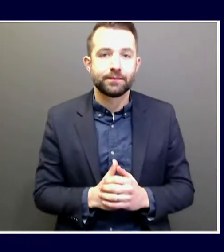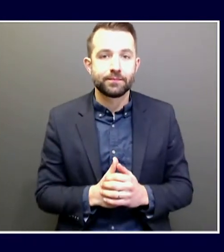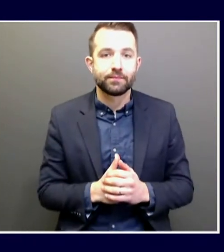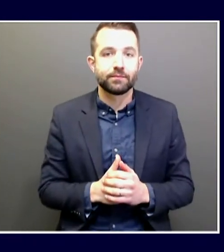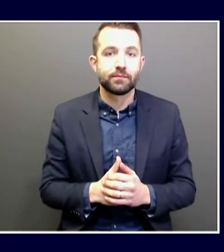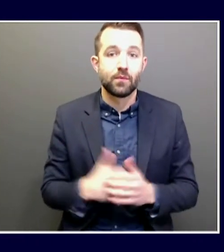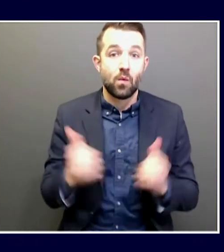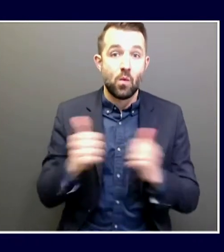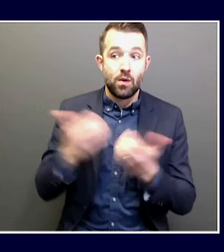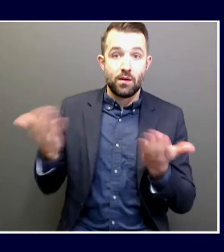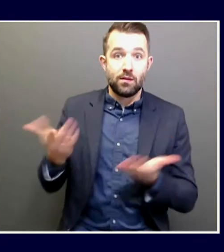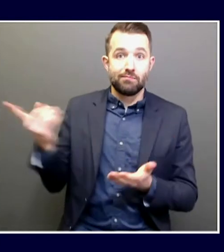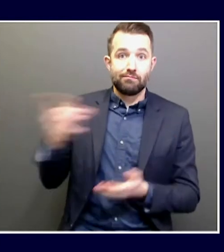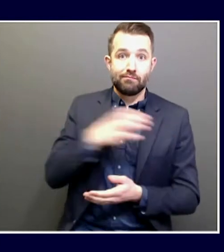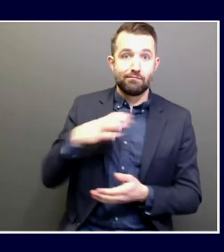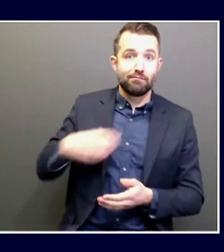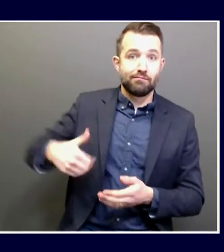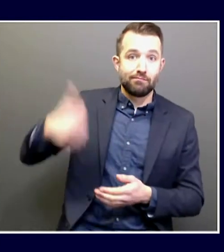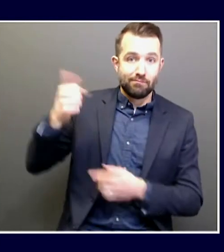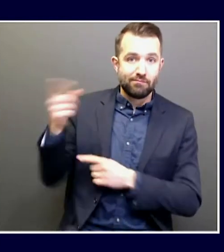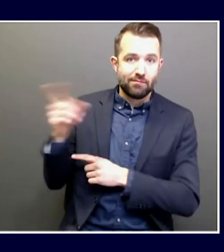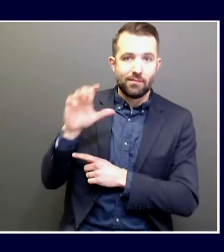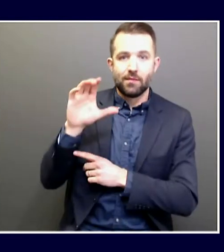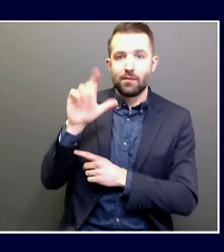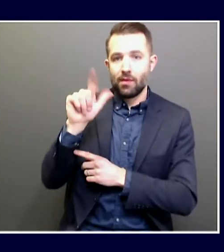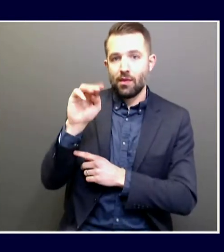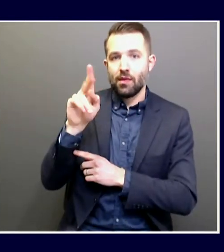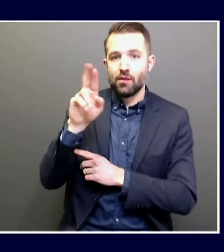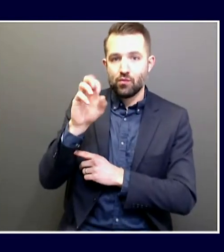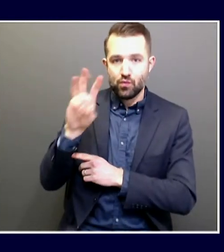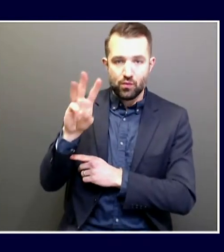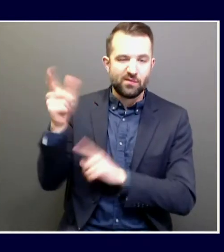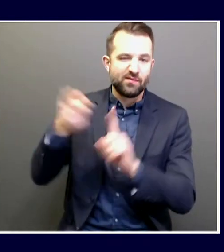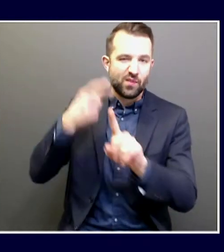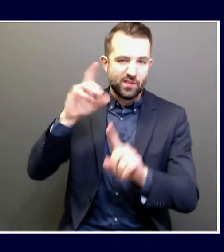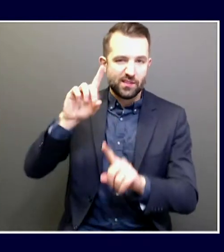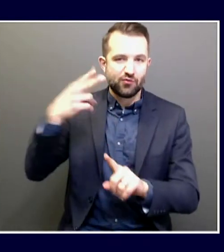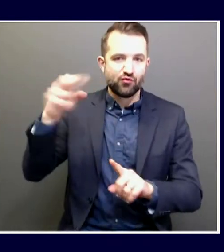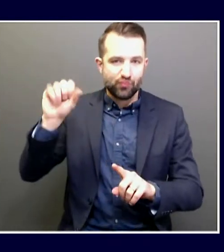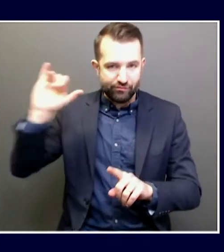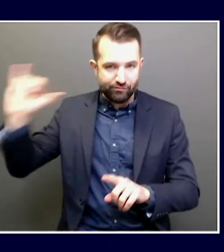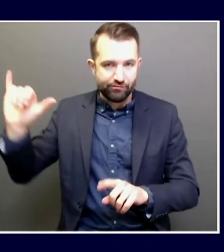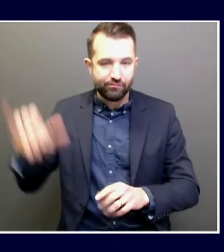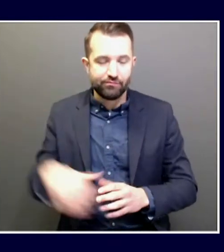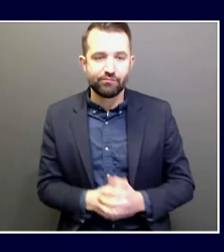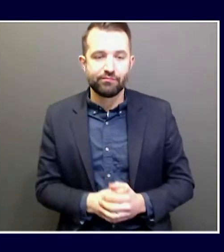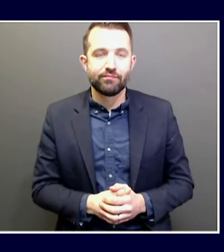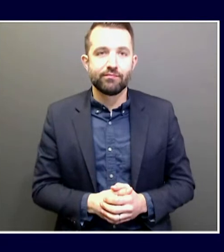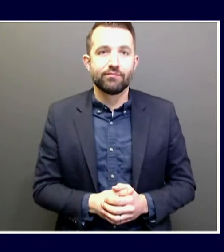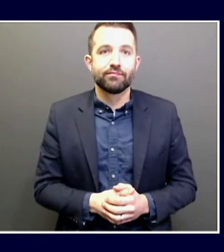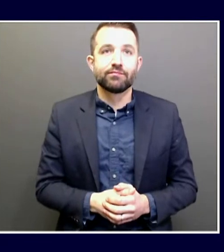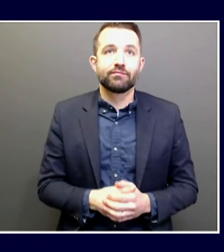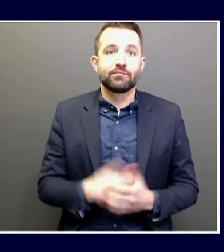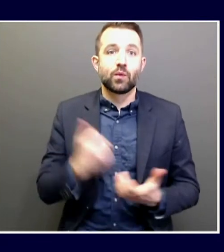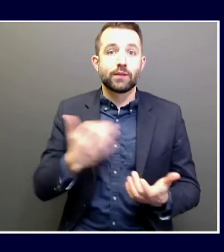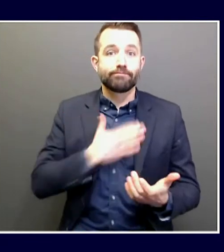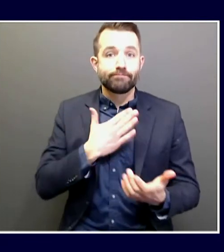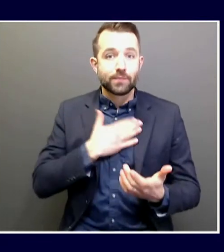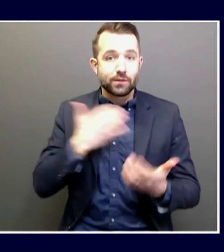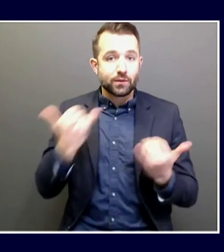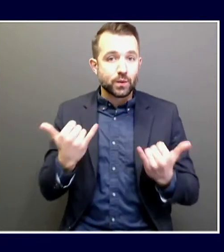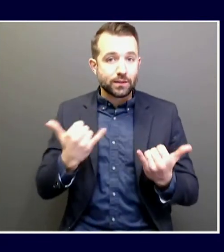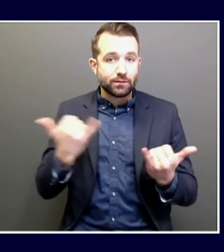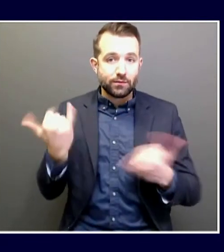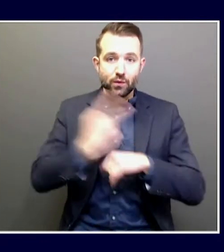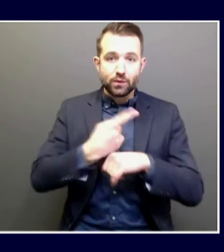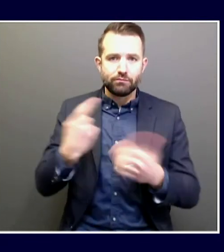Lambert from Maine's Department of Health and Human Services. Commissioner Lambert and I are pleased to be with everyone this afternoon to